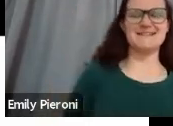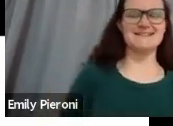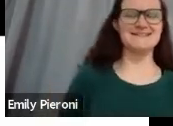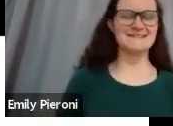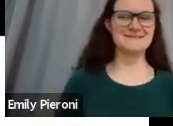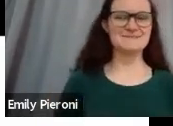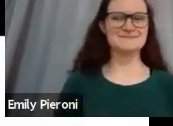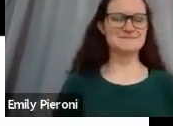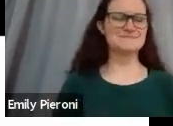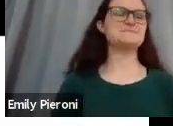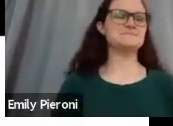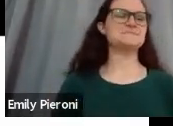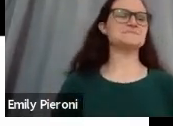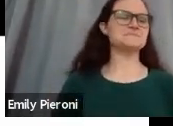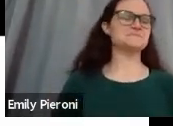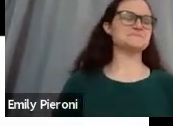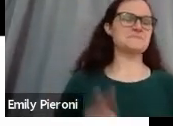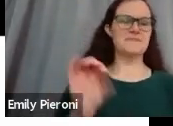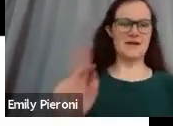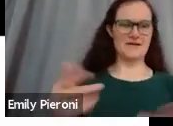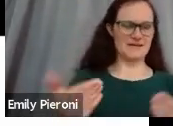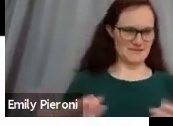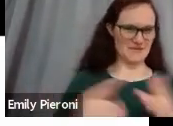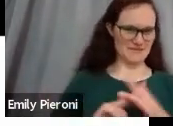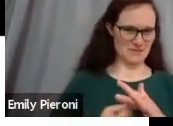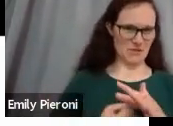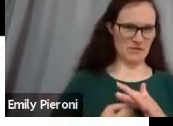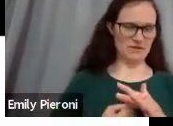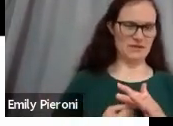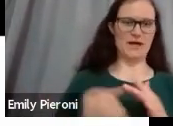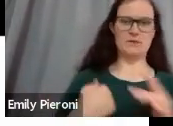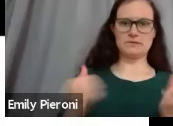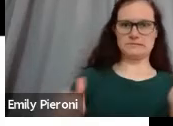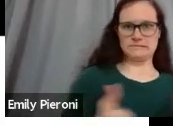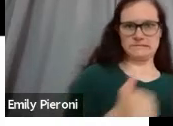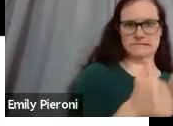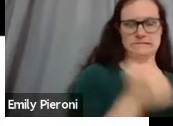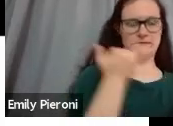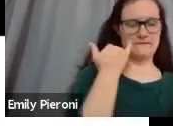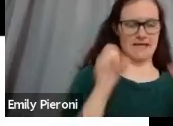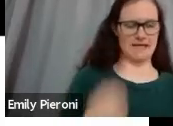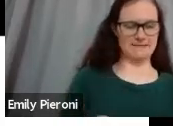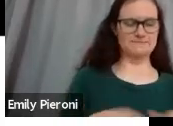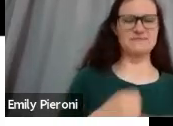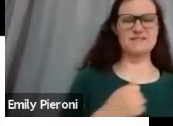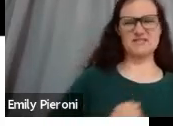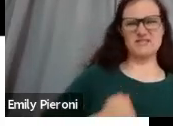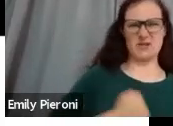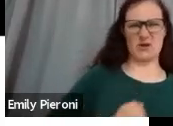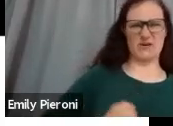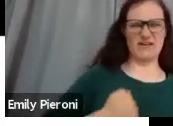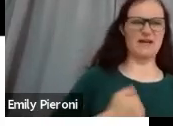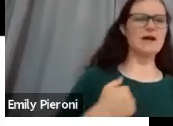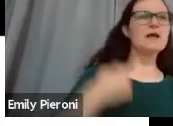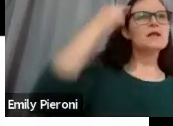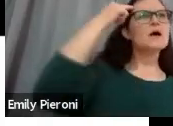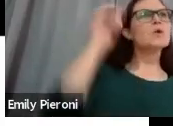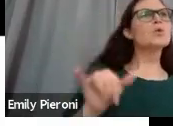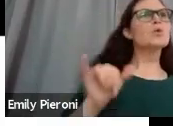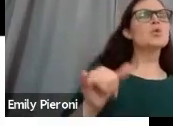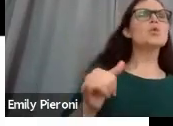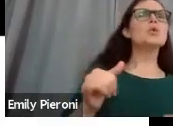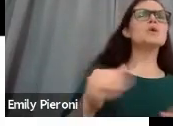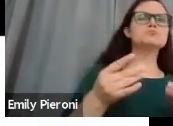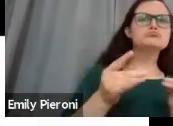Okay, let's start real quickly. I'll try to catch up here. Sorry about that. I thought I had it worked out. I was seeing